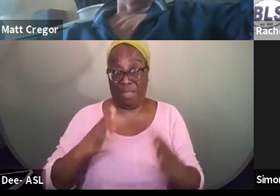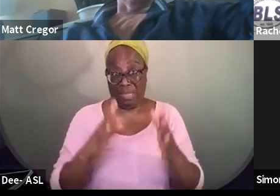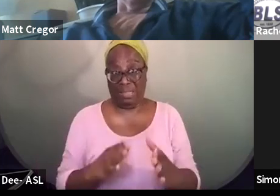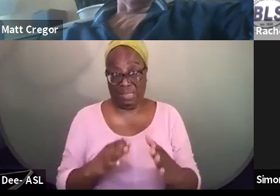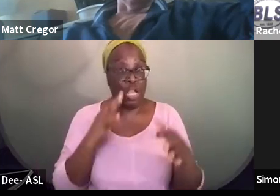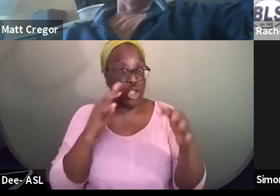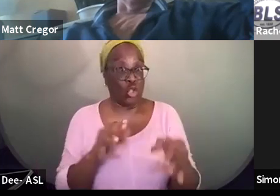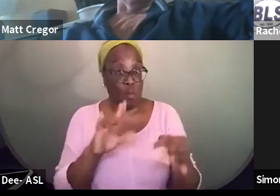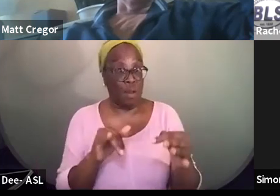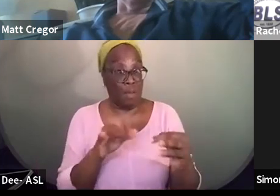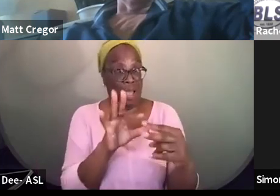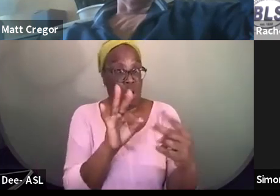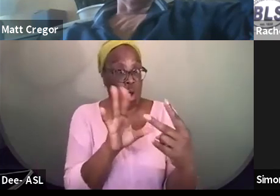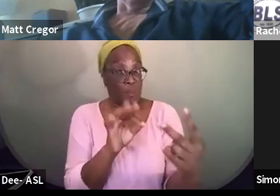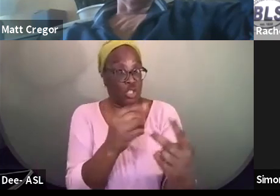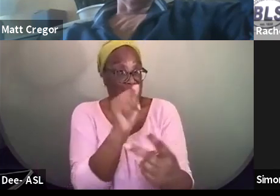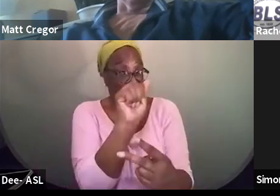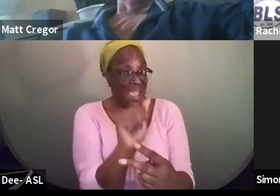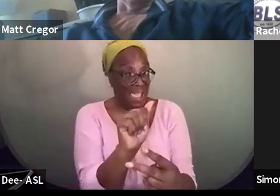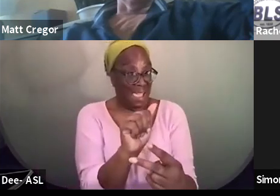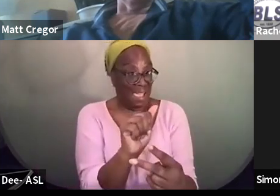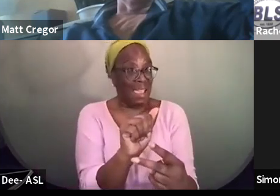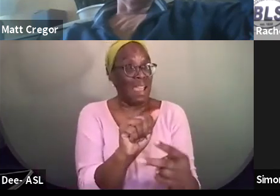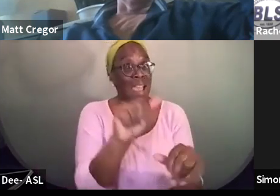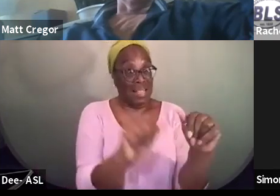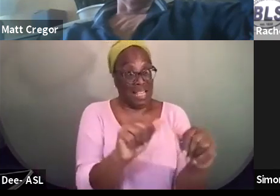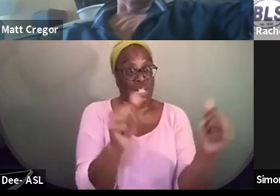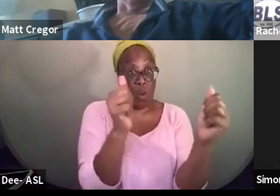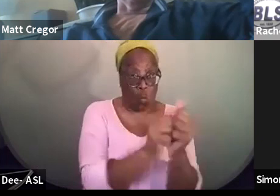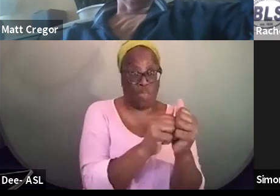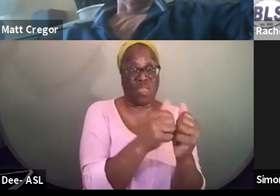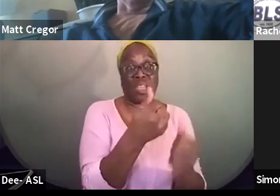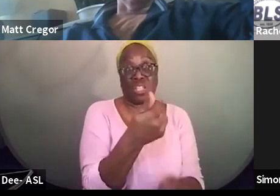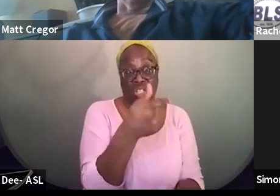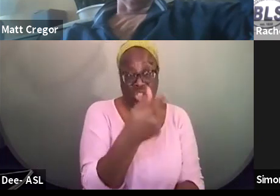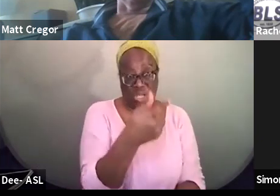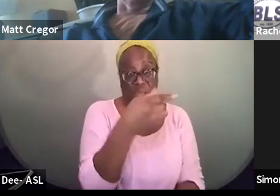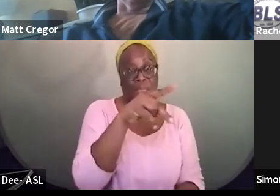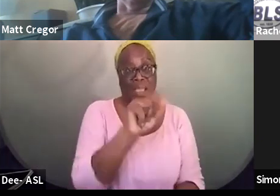is the assessment and the GPA, or strictly the GPA.